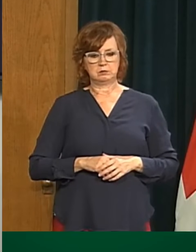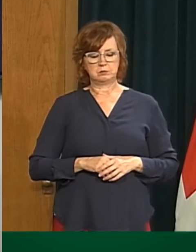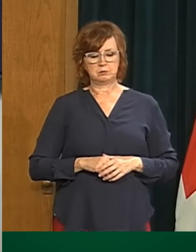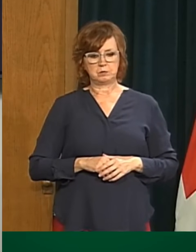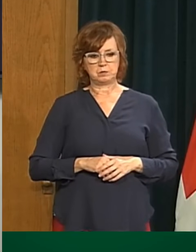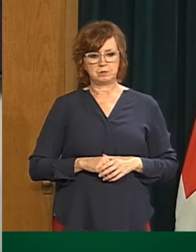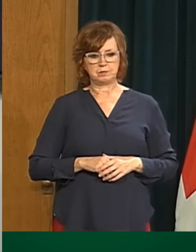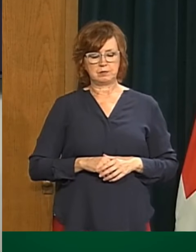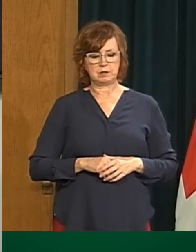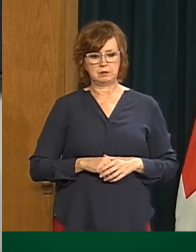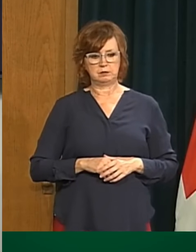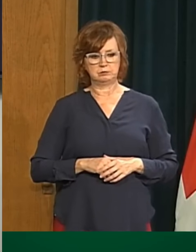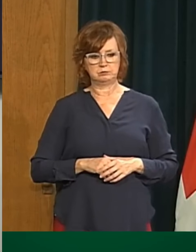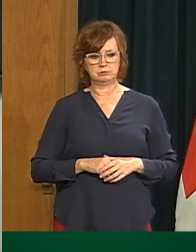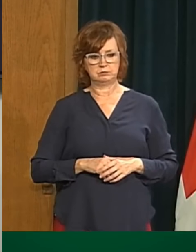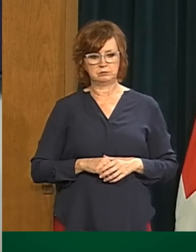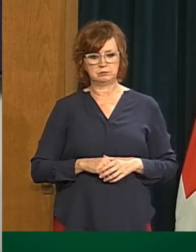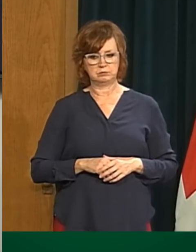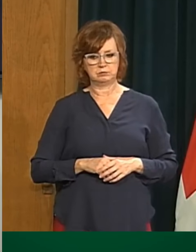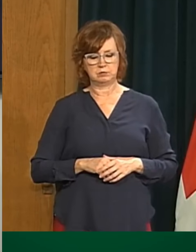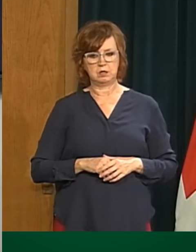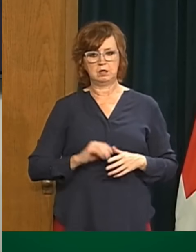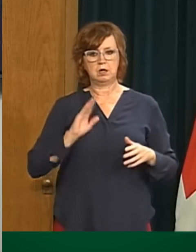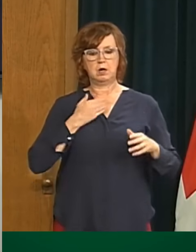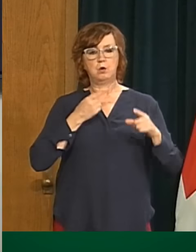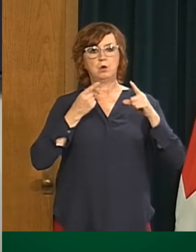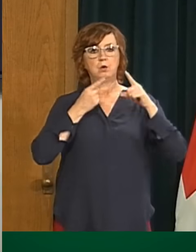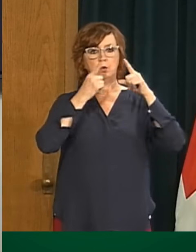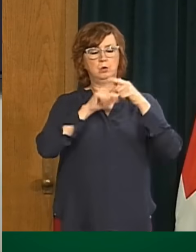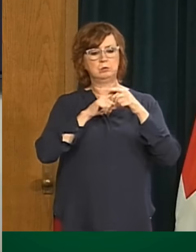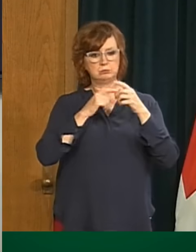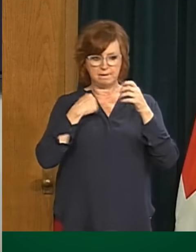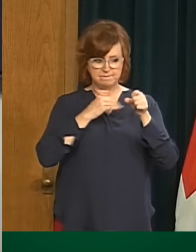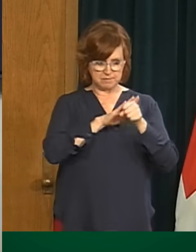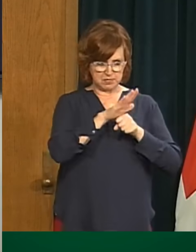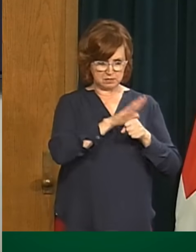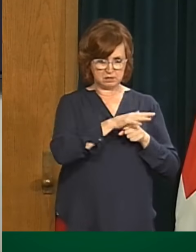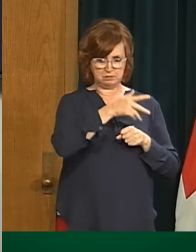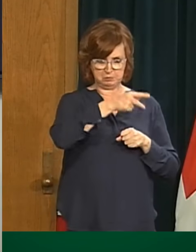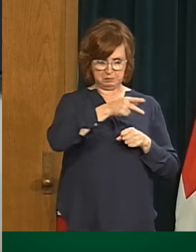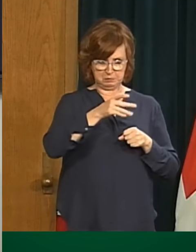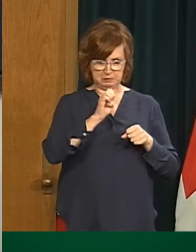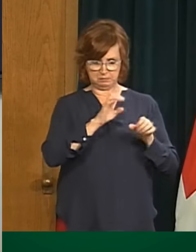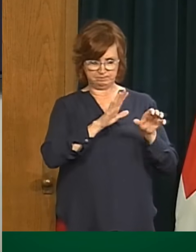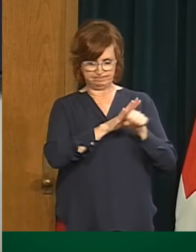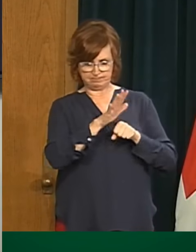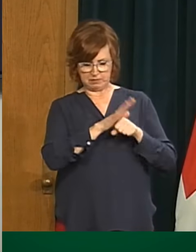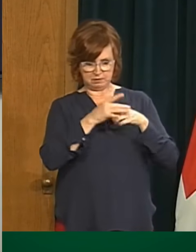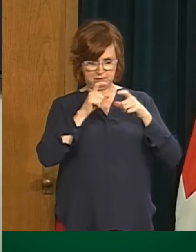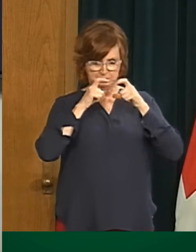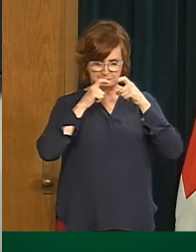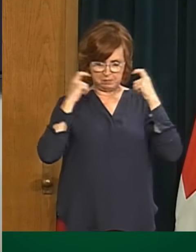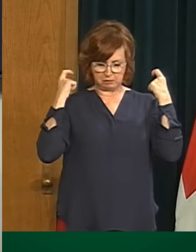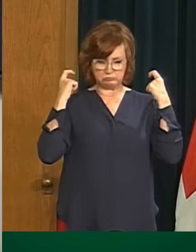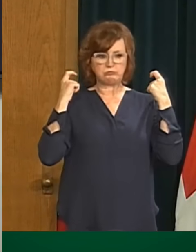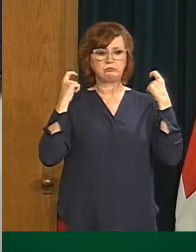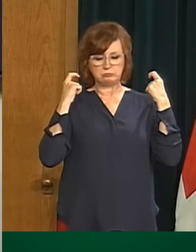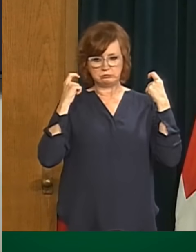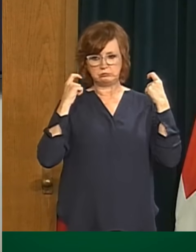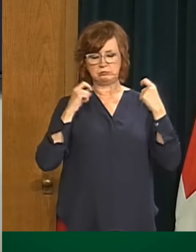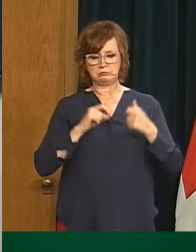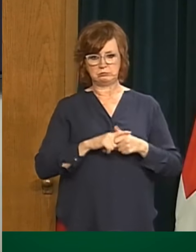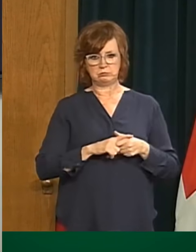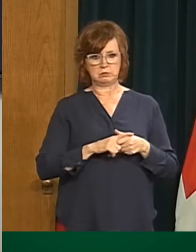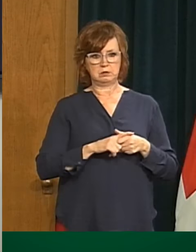where our goal is to ensure that we have the PPE in place so that we can properly respond both to our COVID surge